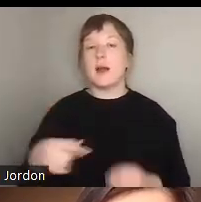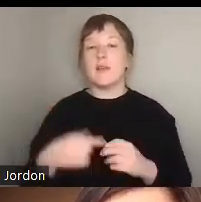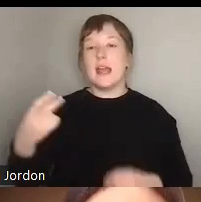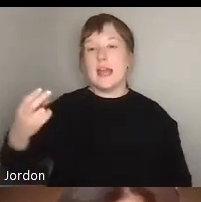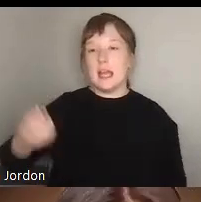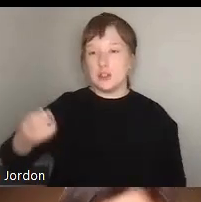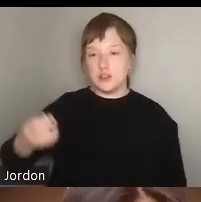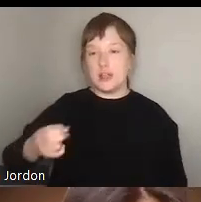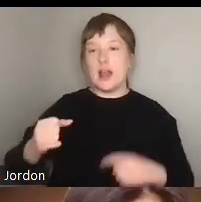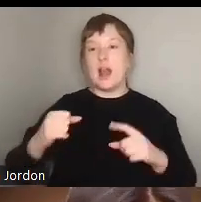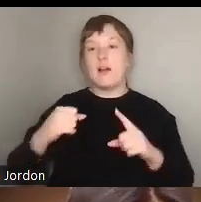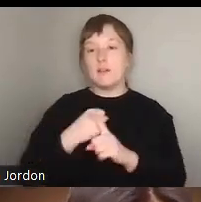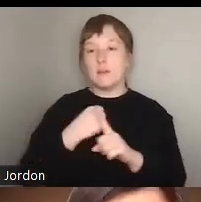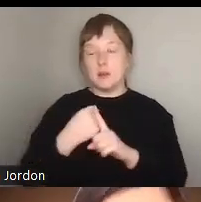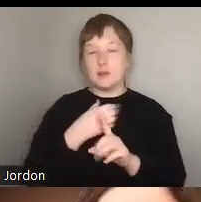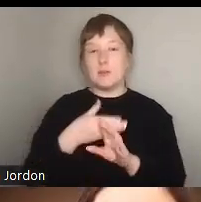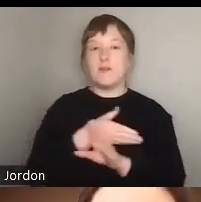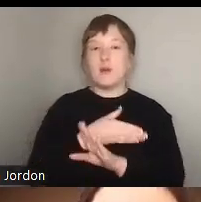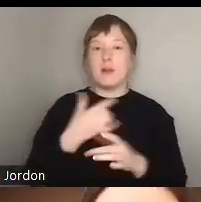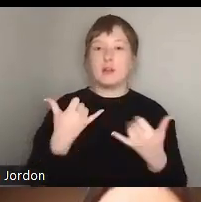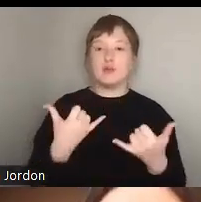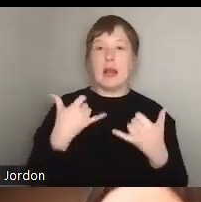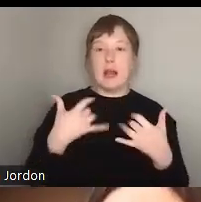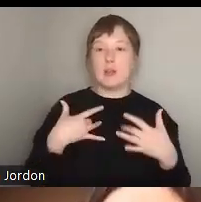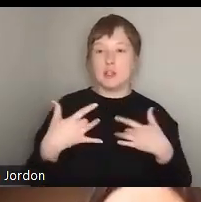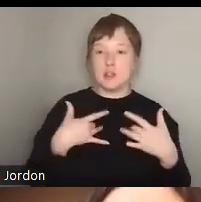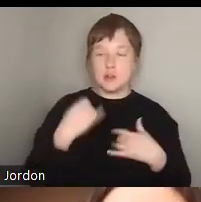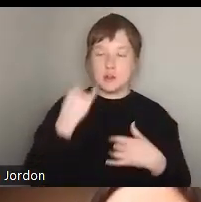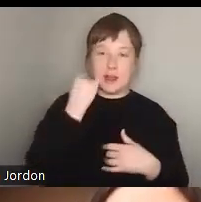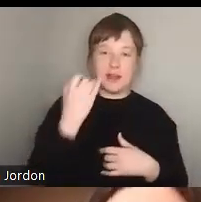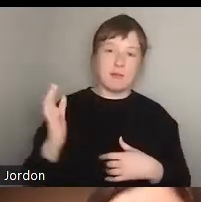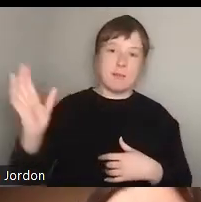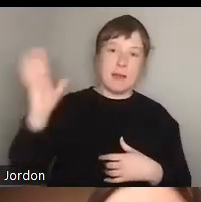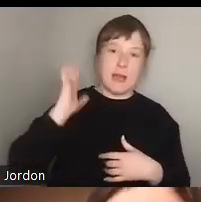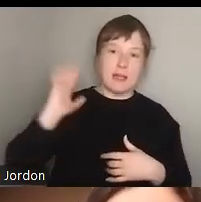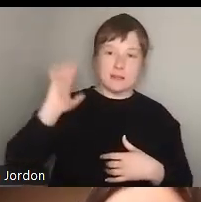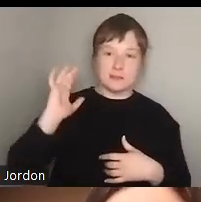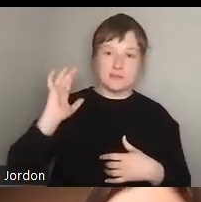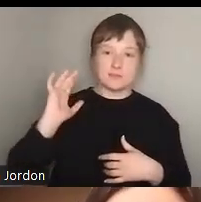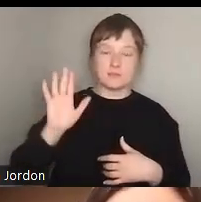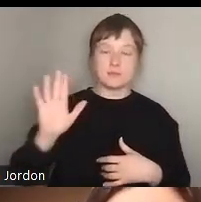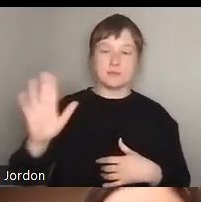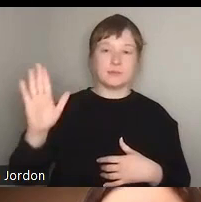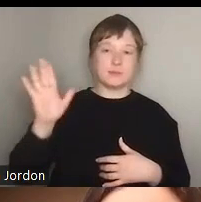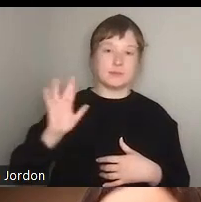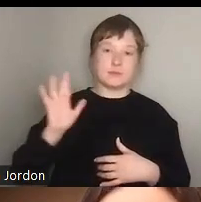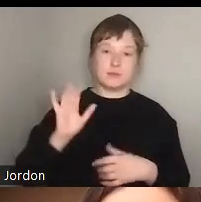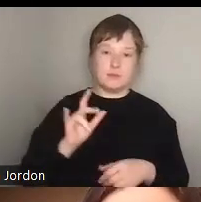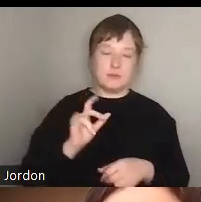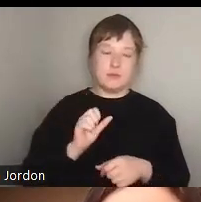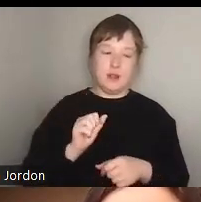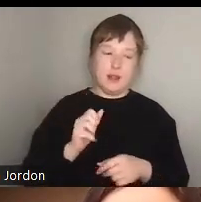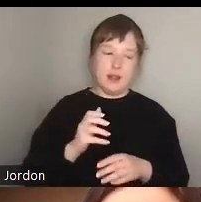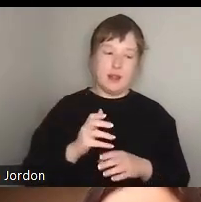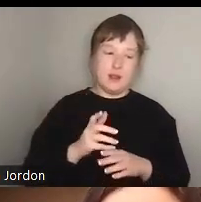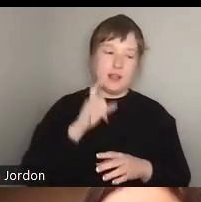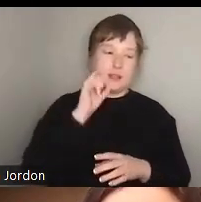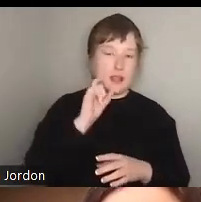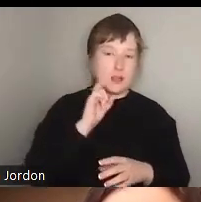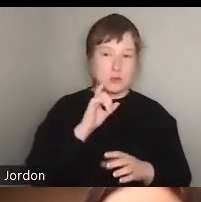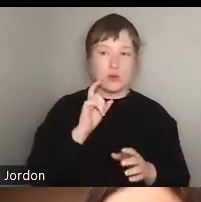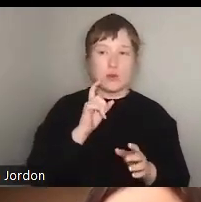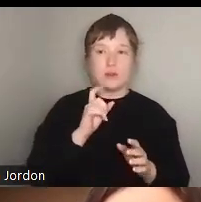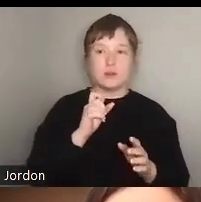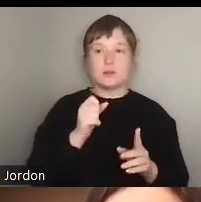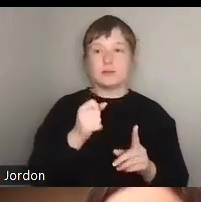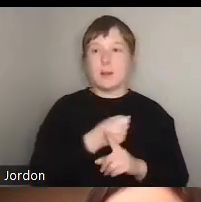to the current concern? If it was a past, in her past position, some of her previously sexual abuse clients had